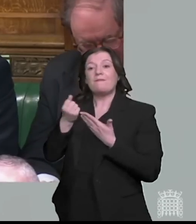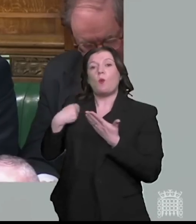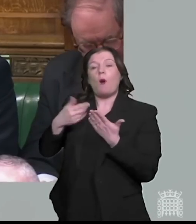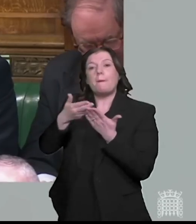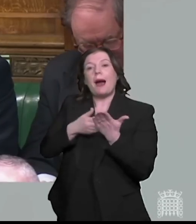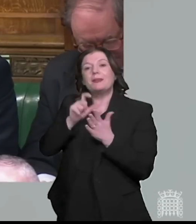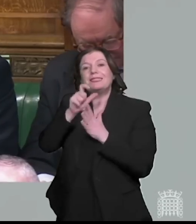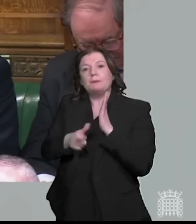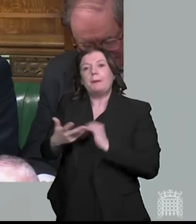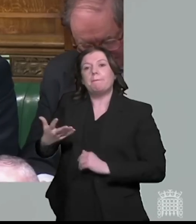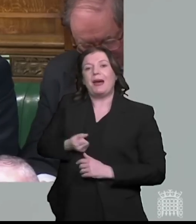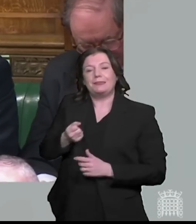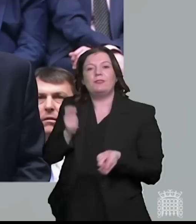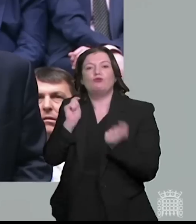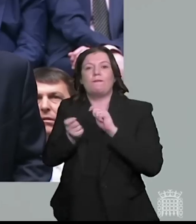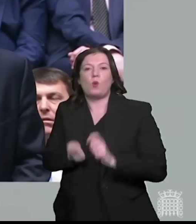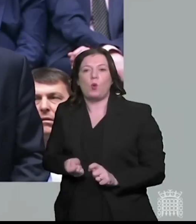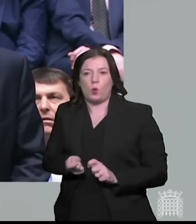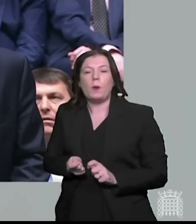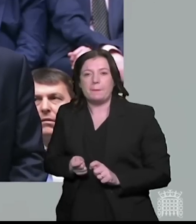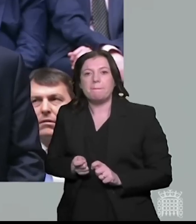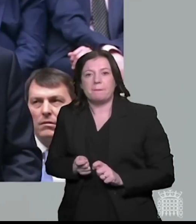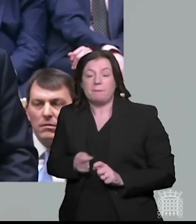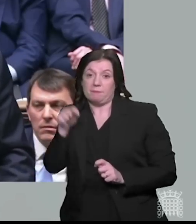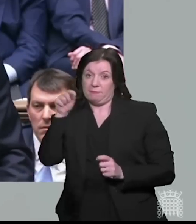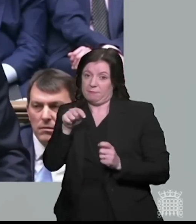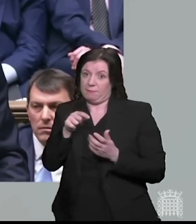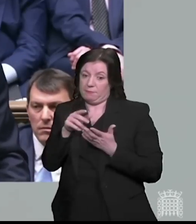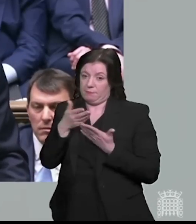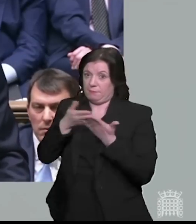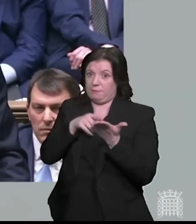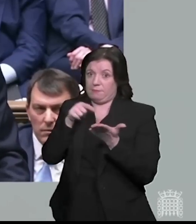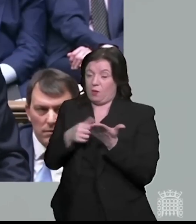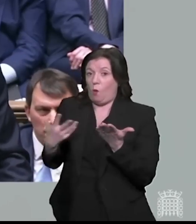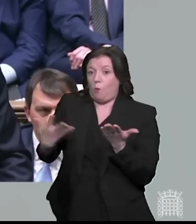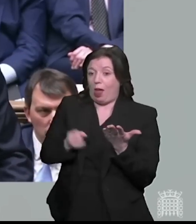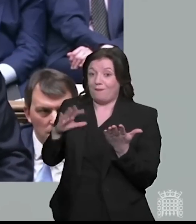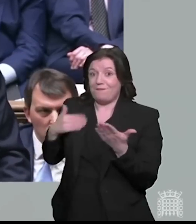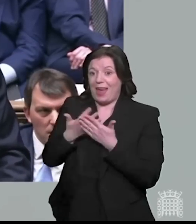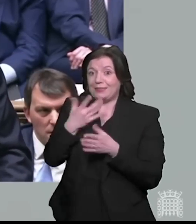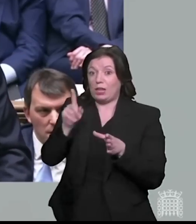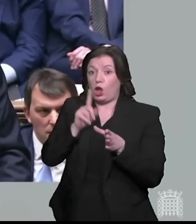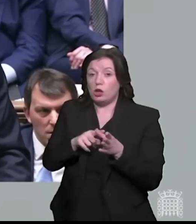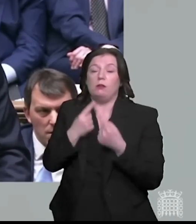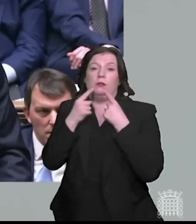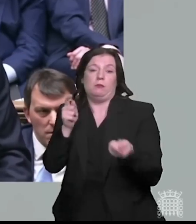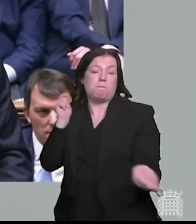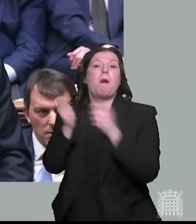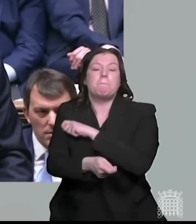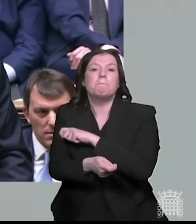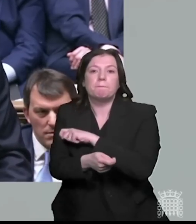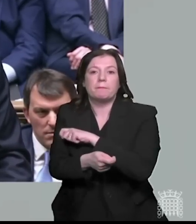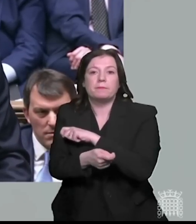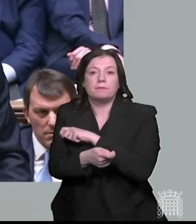on disability benefits reform. It is the biggest change to our welfare system in a decade. His plans